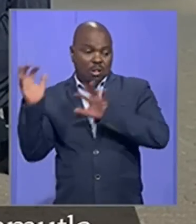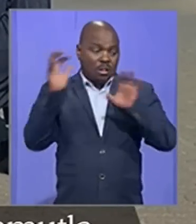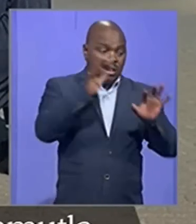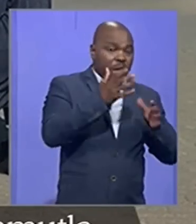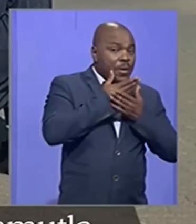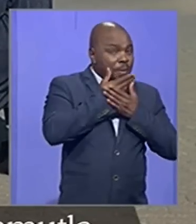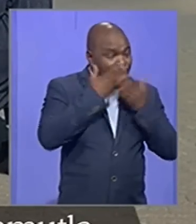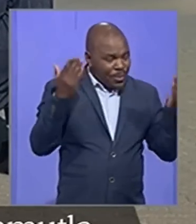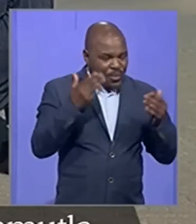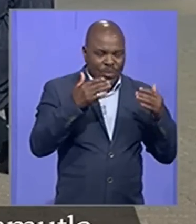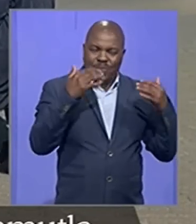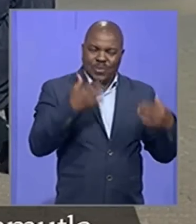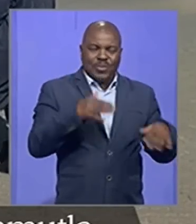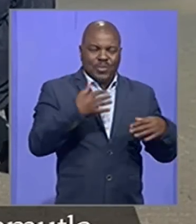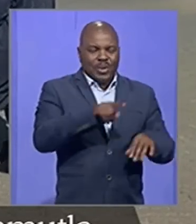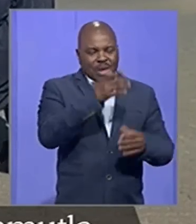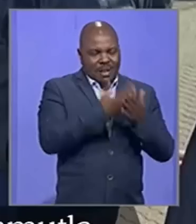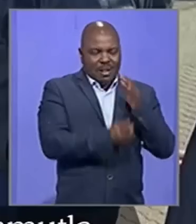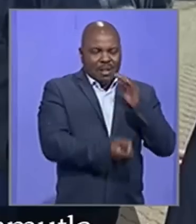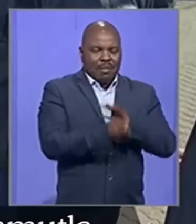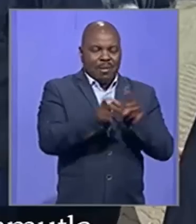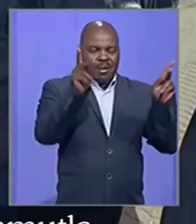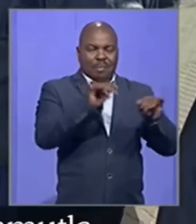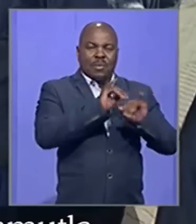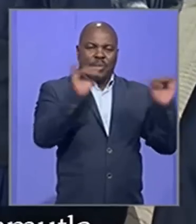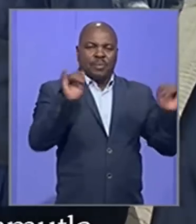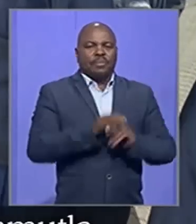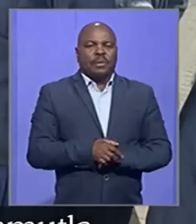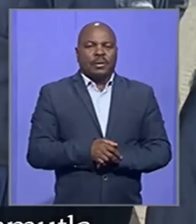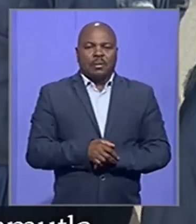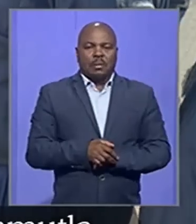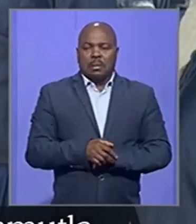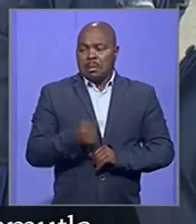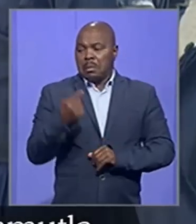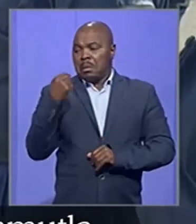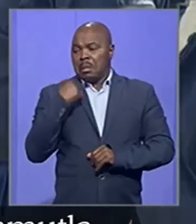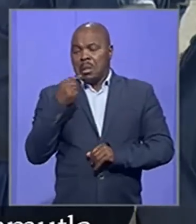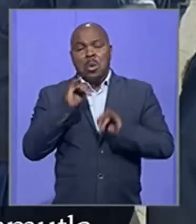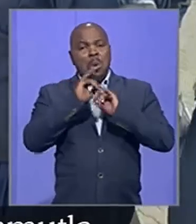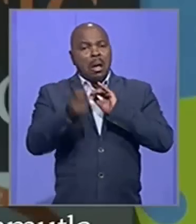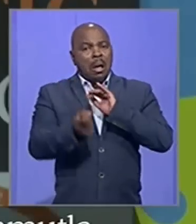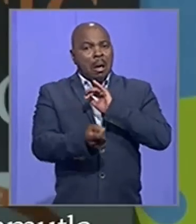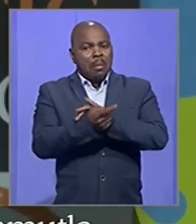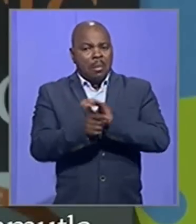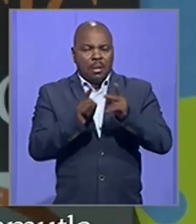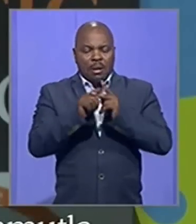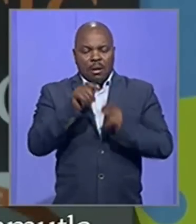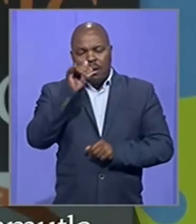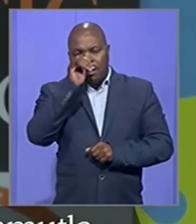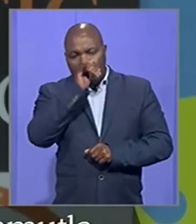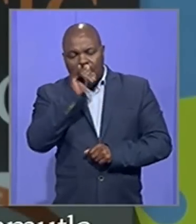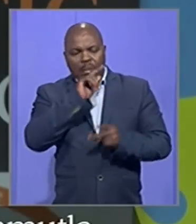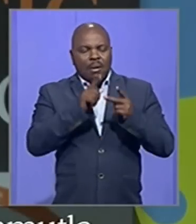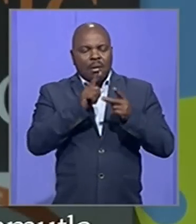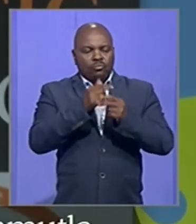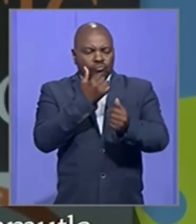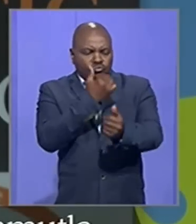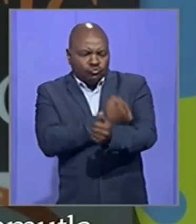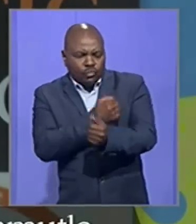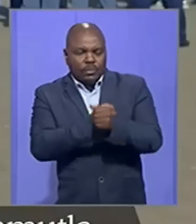tse aparetsweng ke botlokotsebe Kimberley. Ho bile le ho eketseha ha dipolao, ho hweba ka dithethefatsi le dintwa tsa